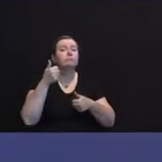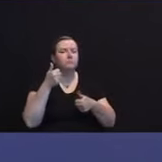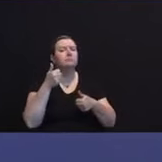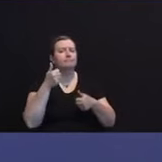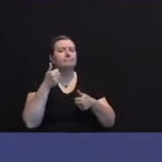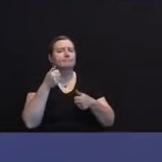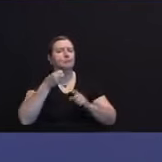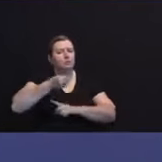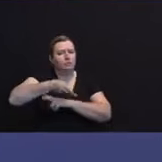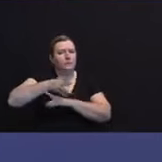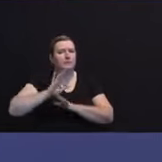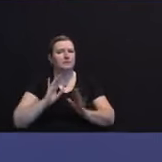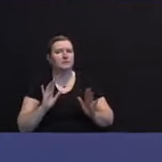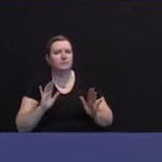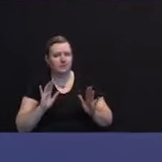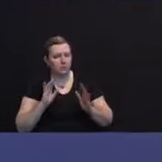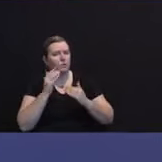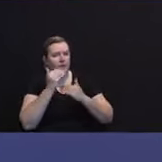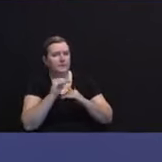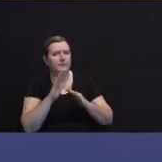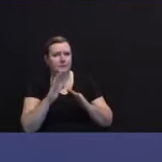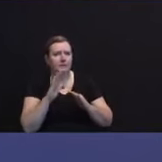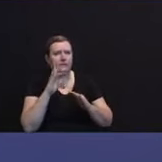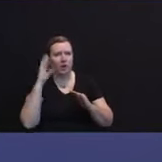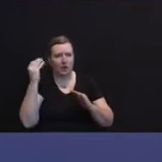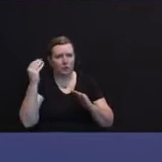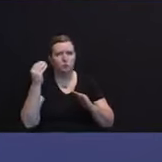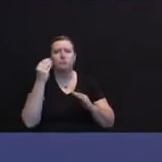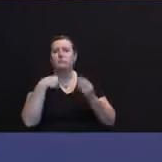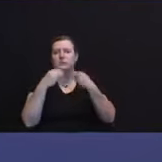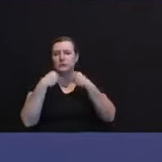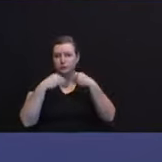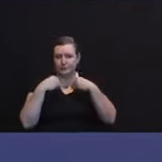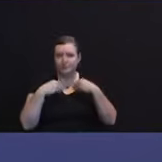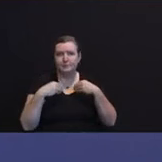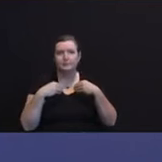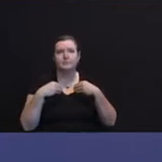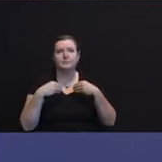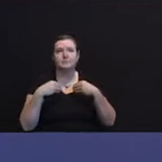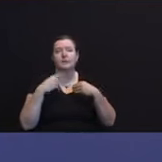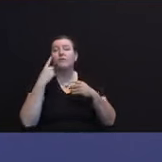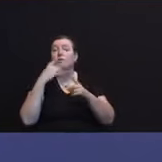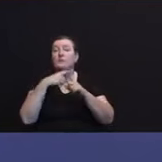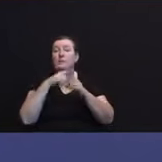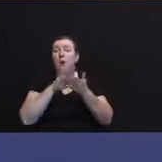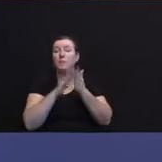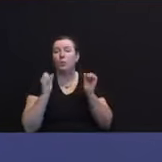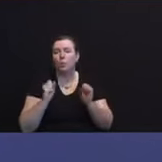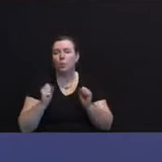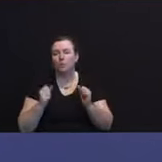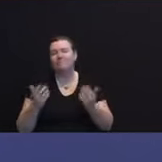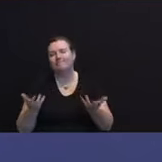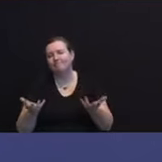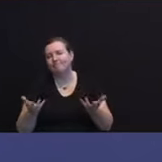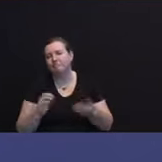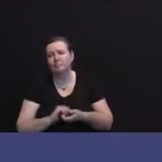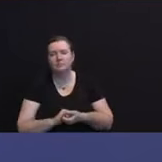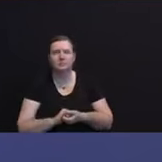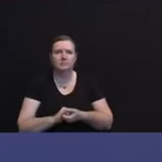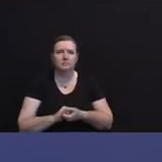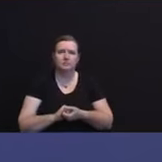weather. Sure. There's only one thing that I would note, which is that the tents do have to be consistent with our regulations around snow